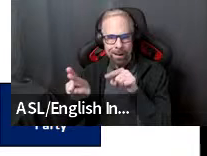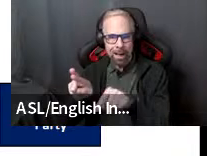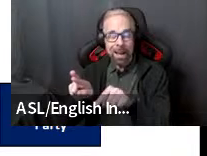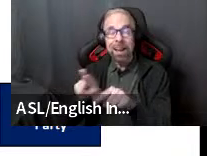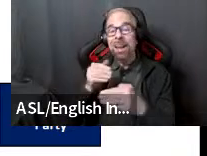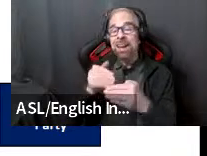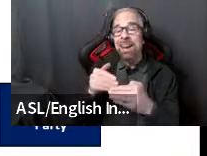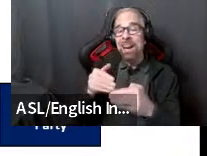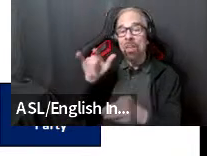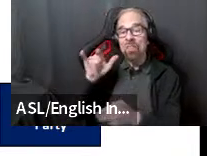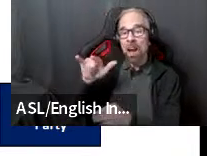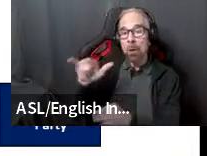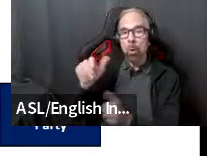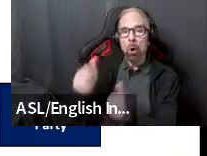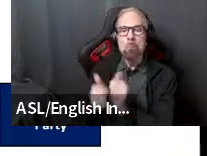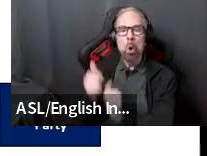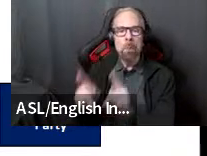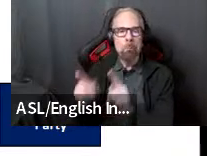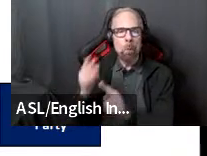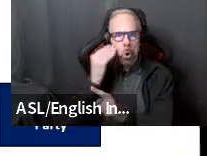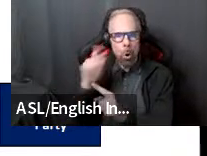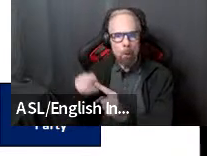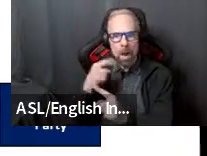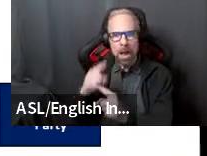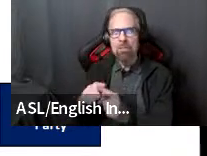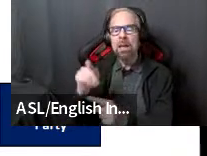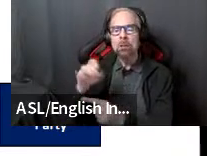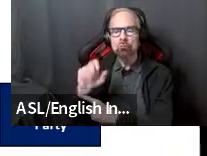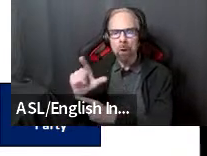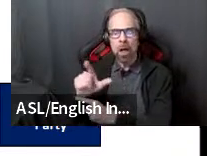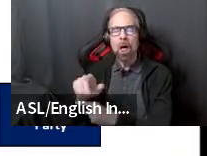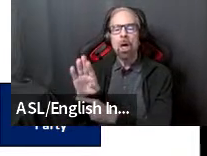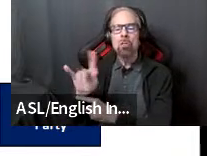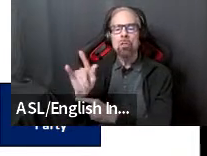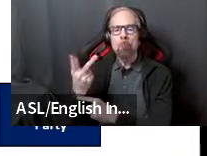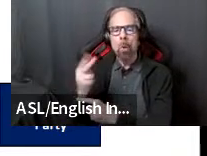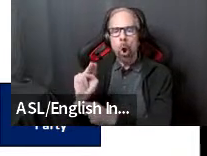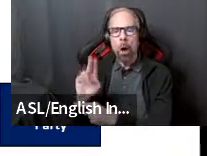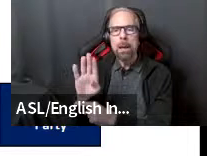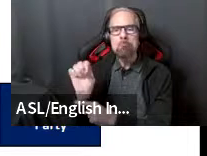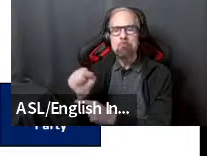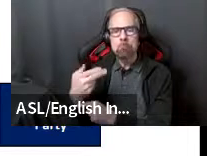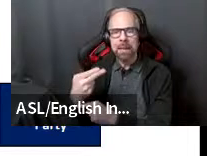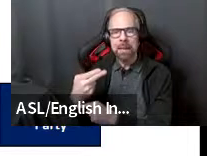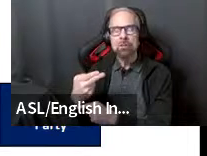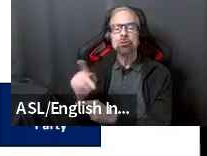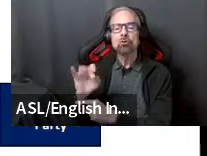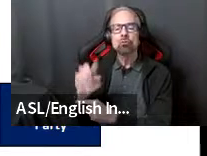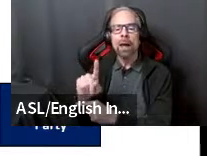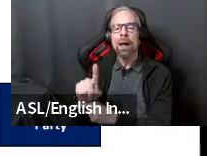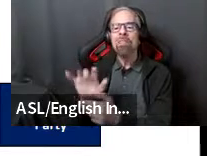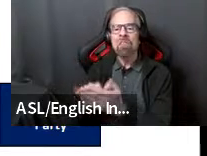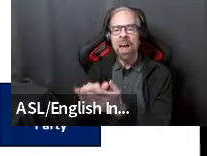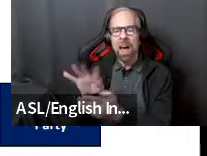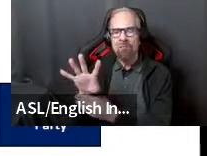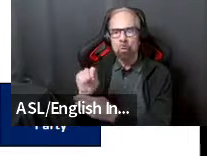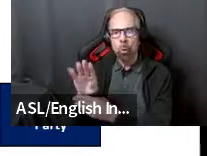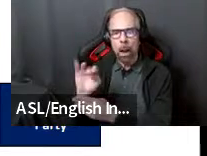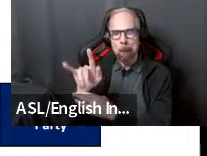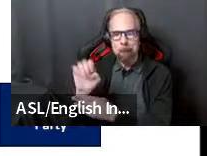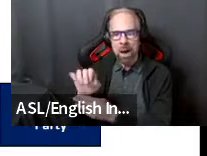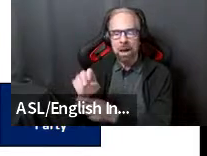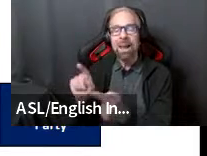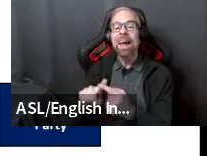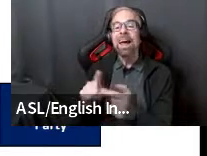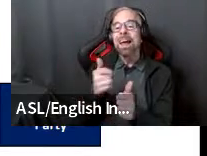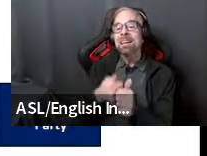is, most people know about the trail there, the Broughton Beach Trail. That's the 40-mile loop. Every part of the 40-mile loop has more than one name for each of the